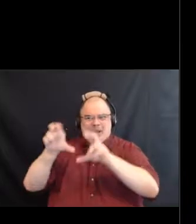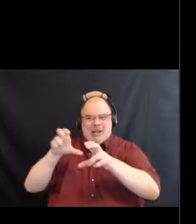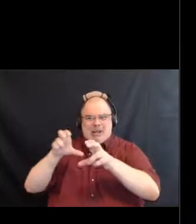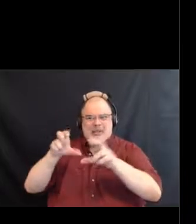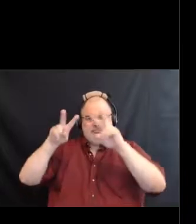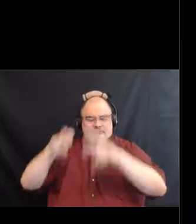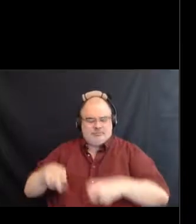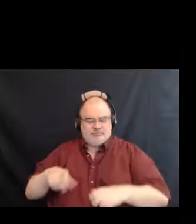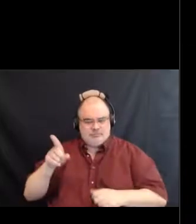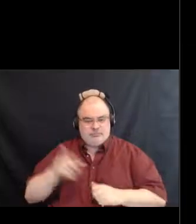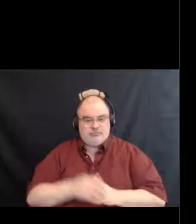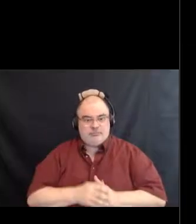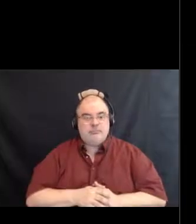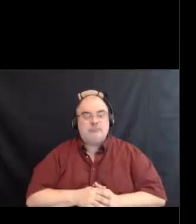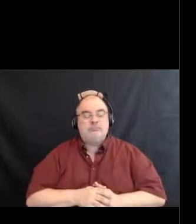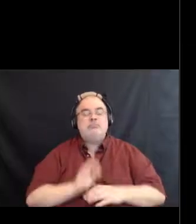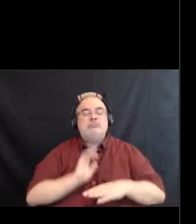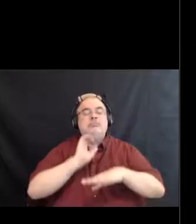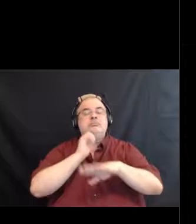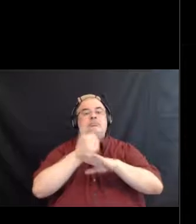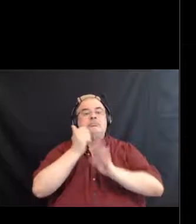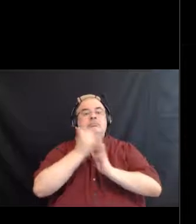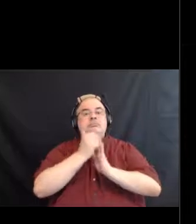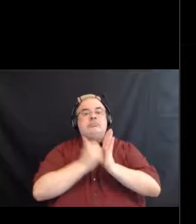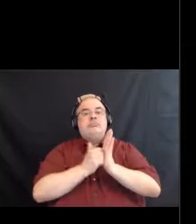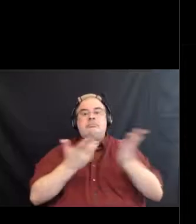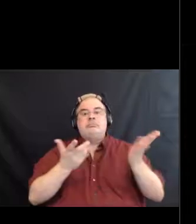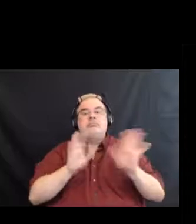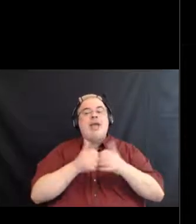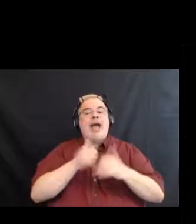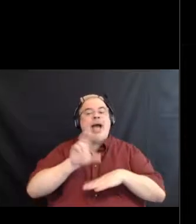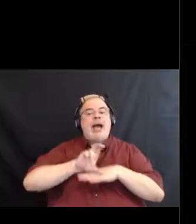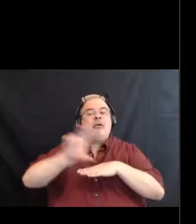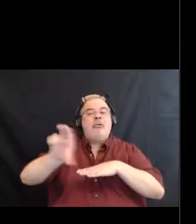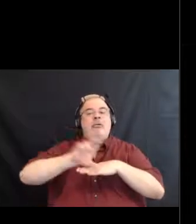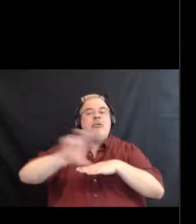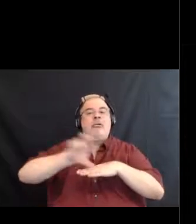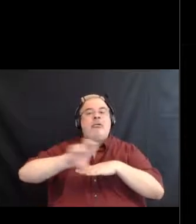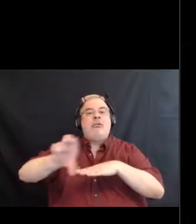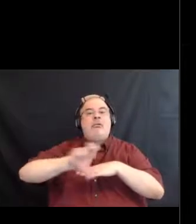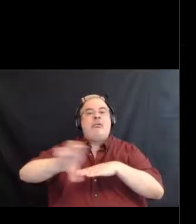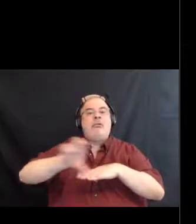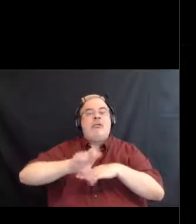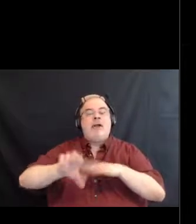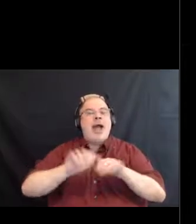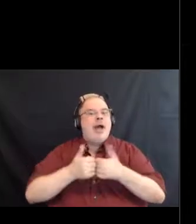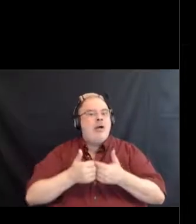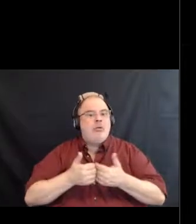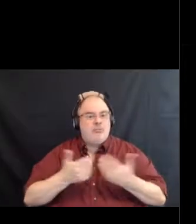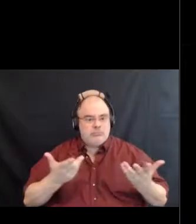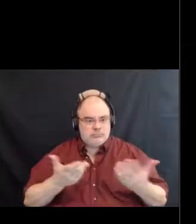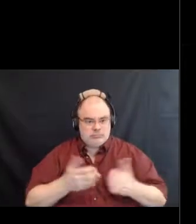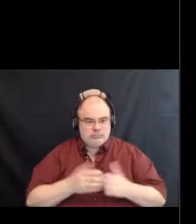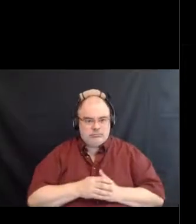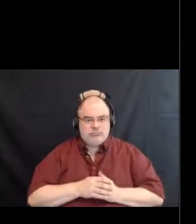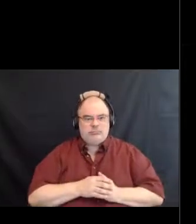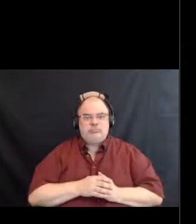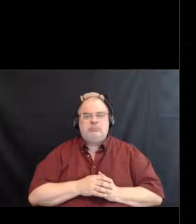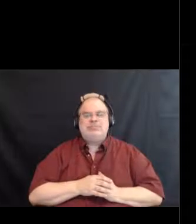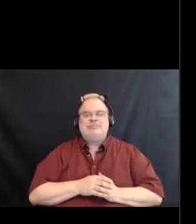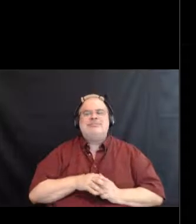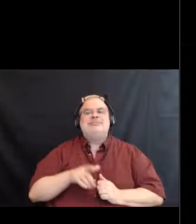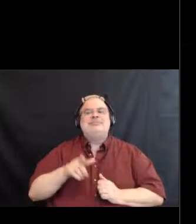So the account set up, how do they want to make contributions moving forward? The great thing is contributions are considered